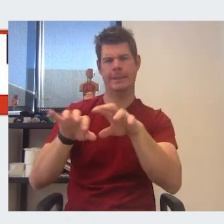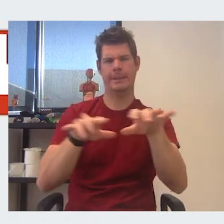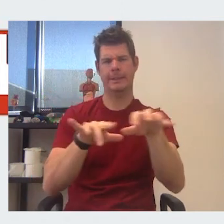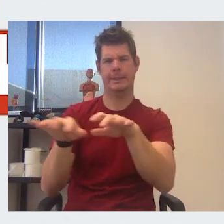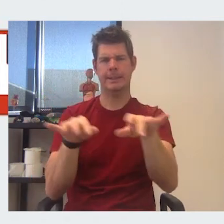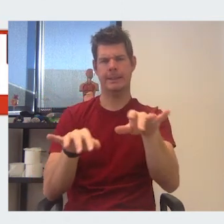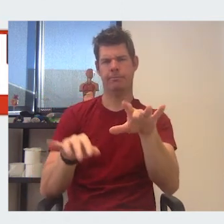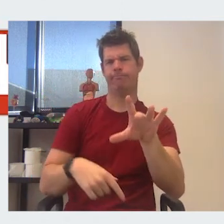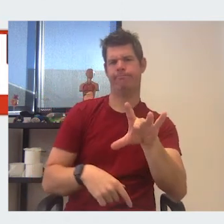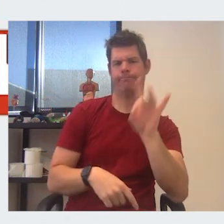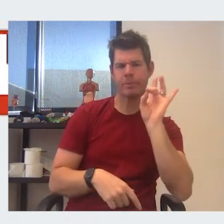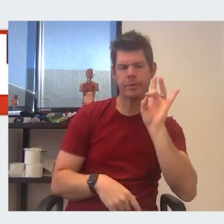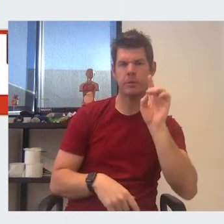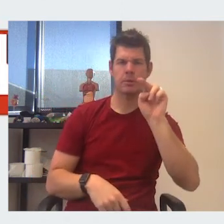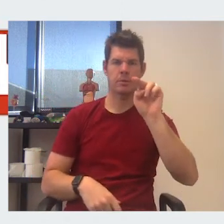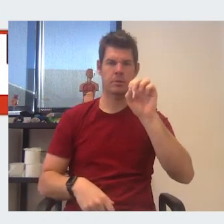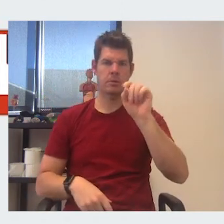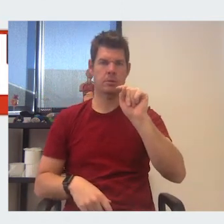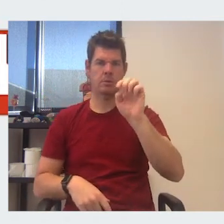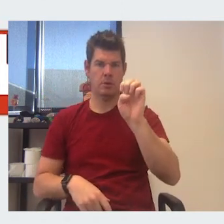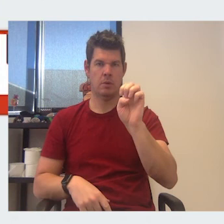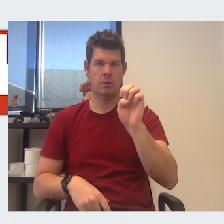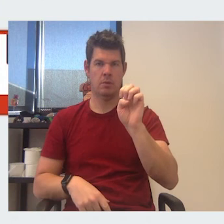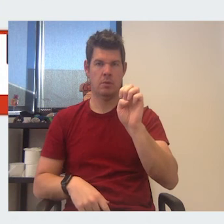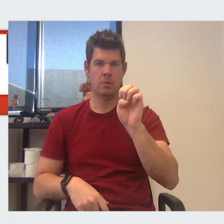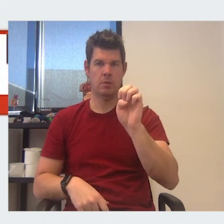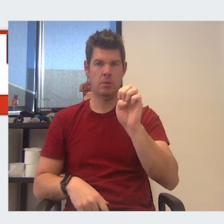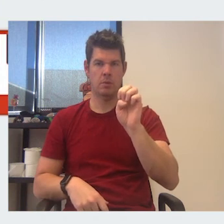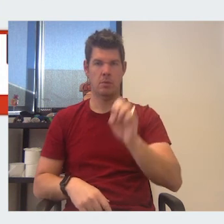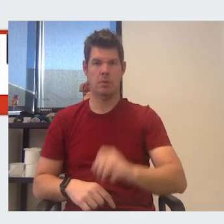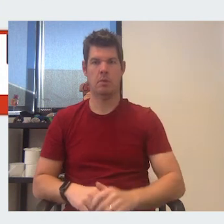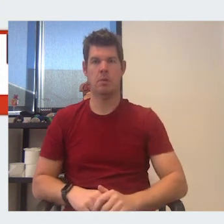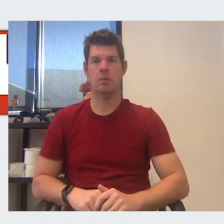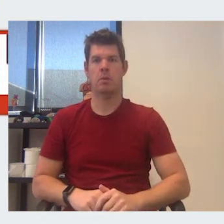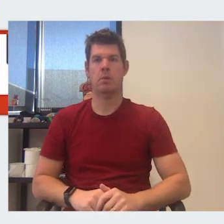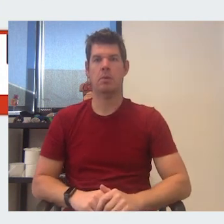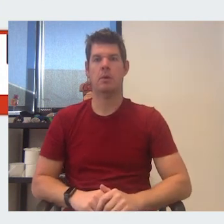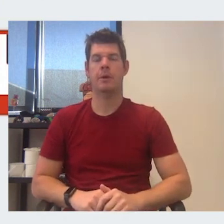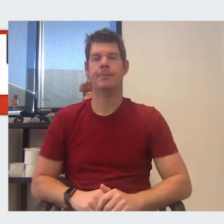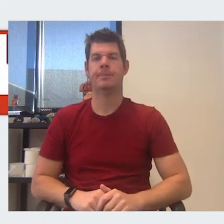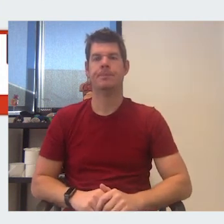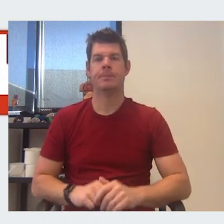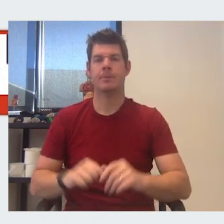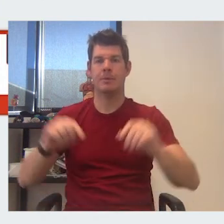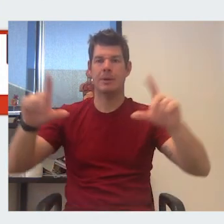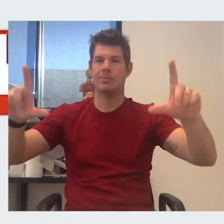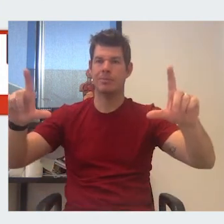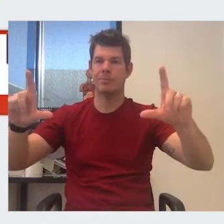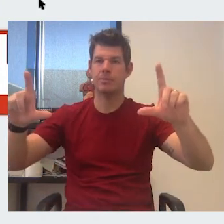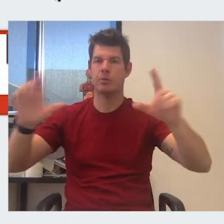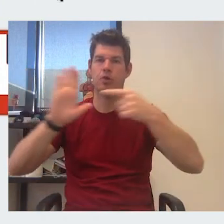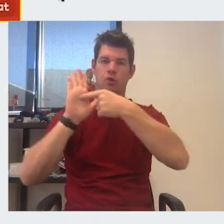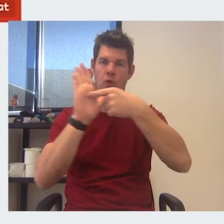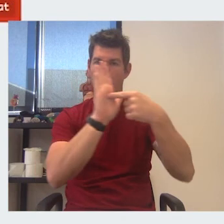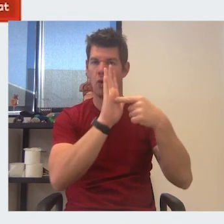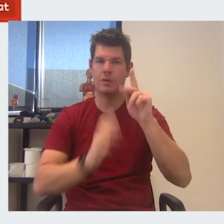to play. If I just click on that middle C, it'll give me this little drop down of a keyboard. So now I'm going to choose the middle